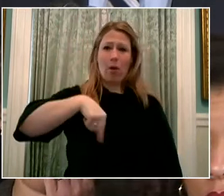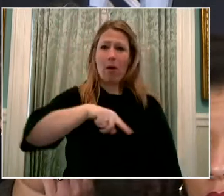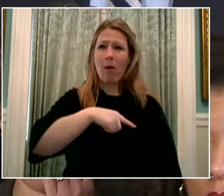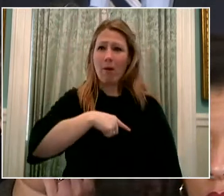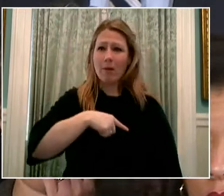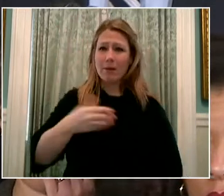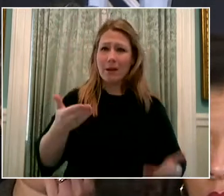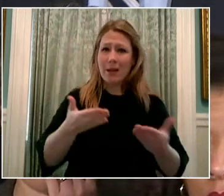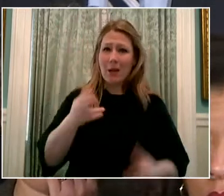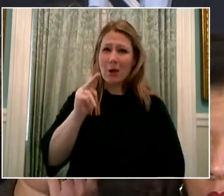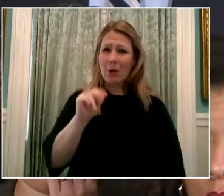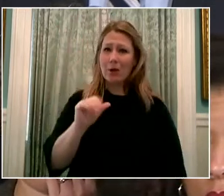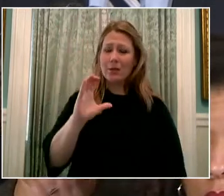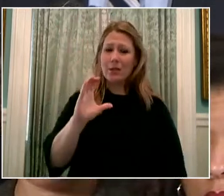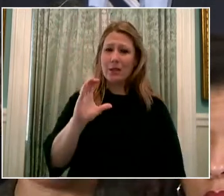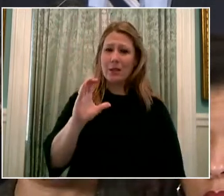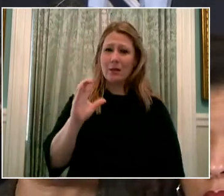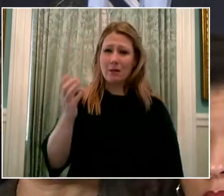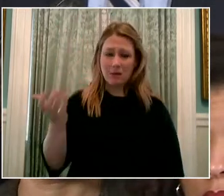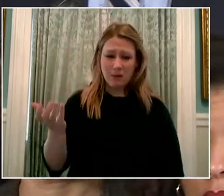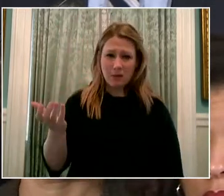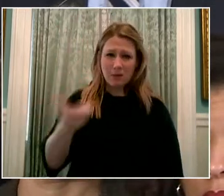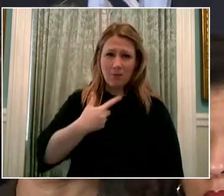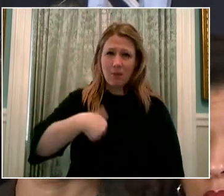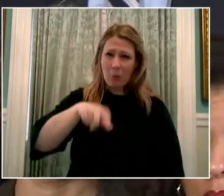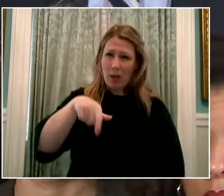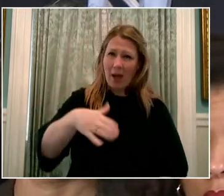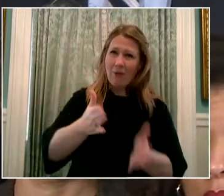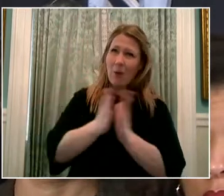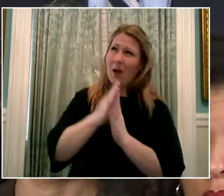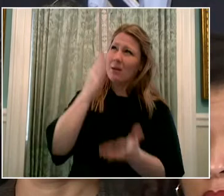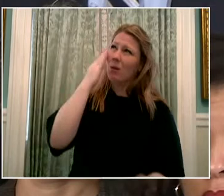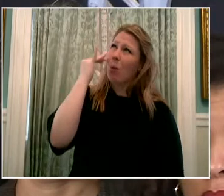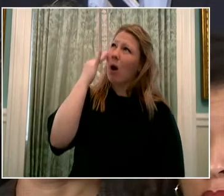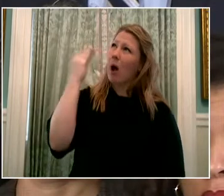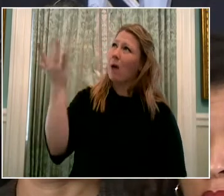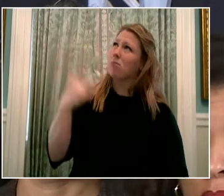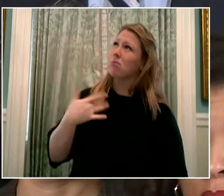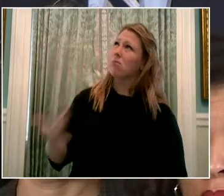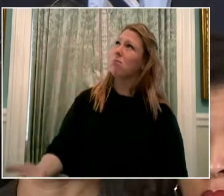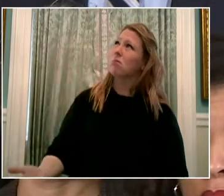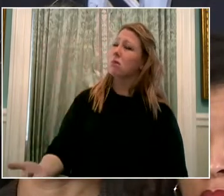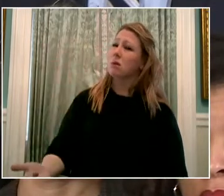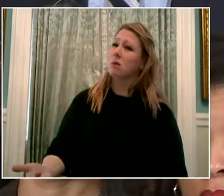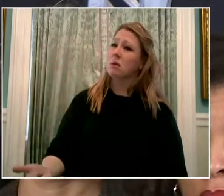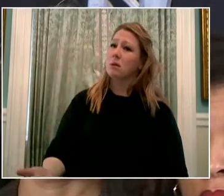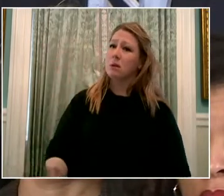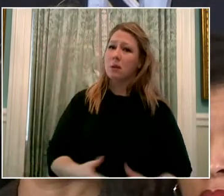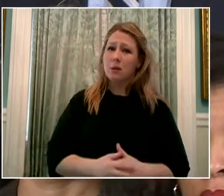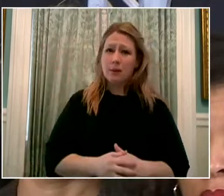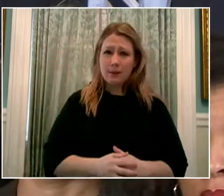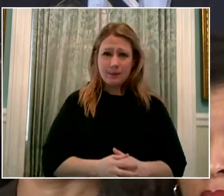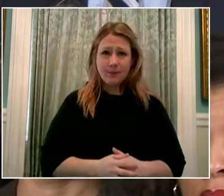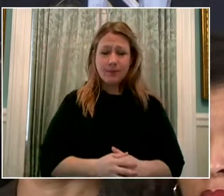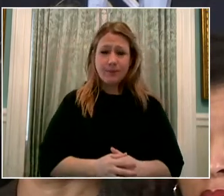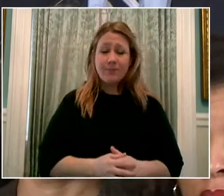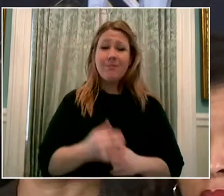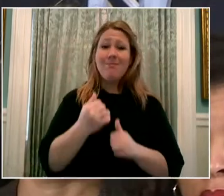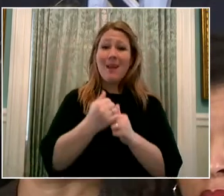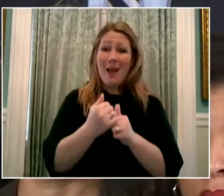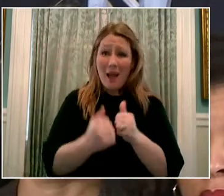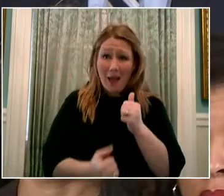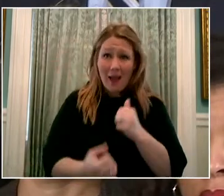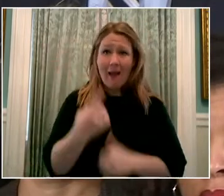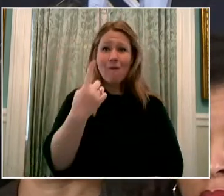to ask that question. They just started asking that question. Everyone should be joining